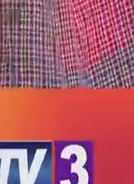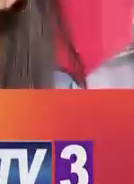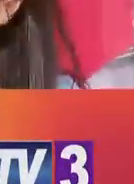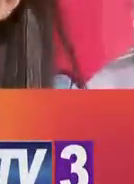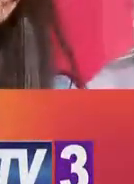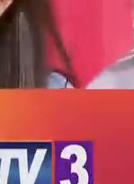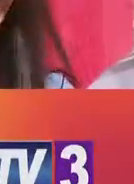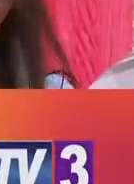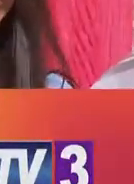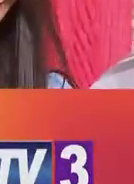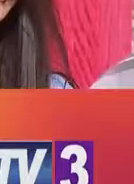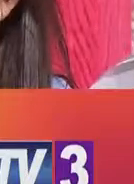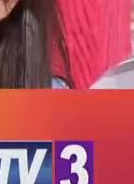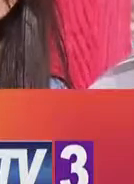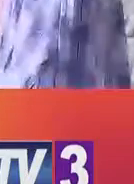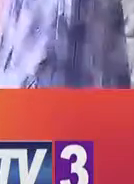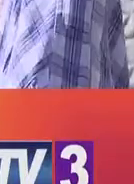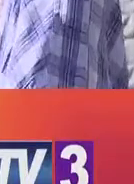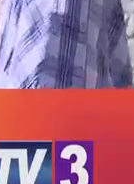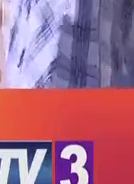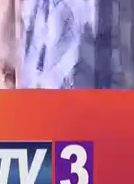And that they have caused much harm.